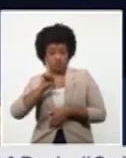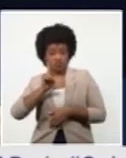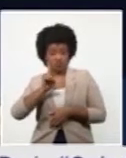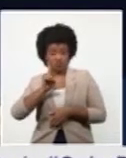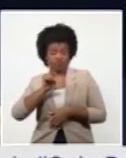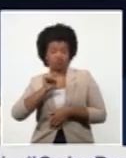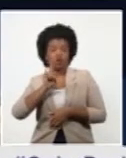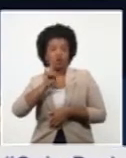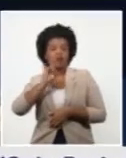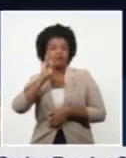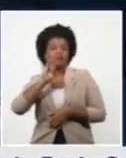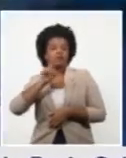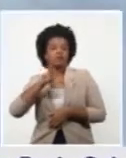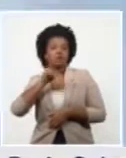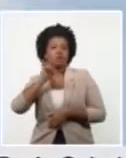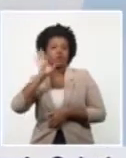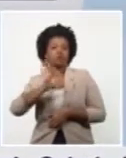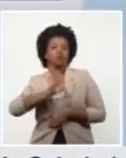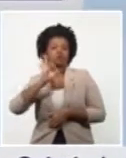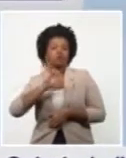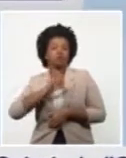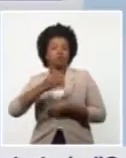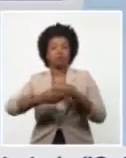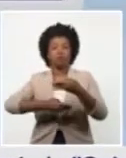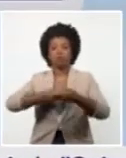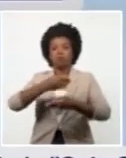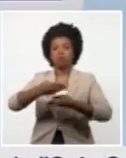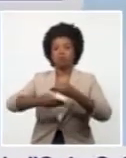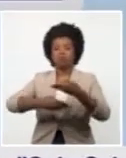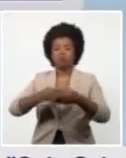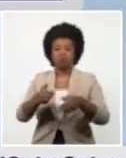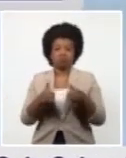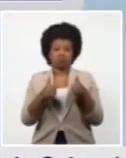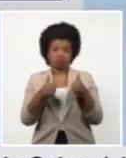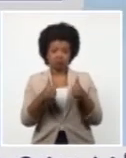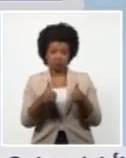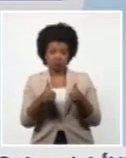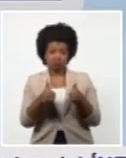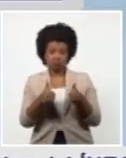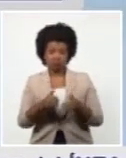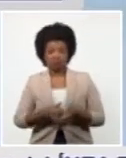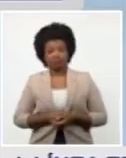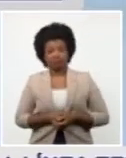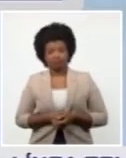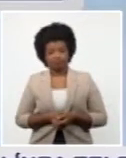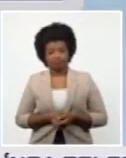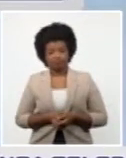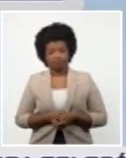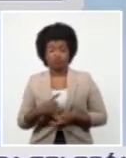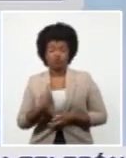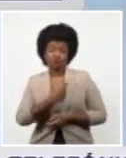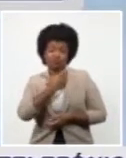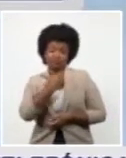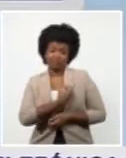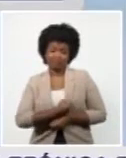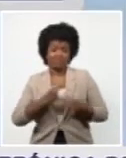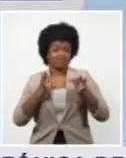195 are still admitted as active cases, and of them, which is very important, 191,